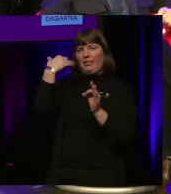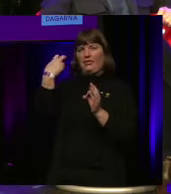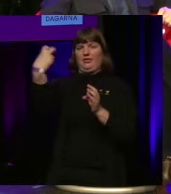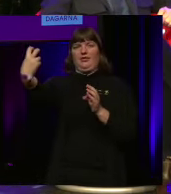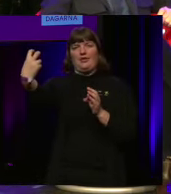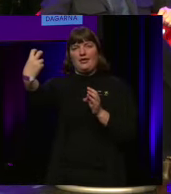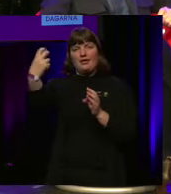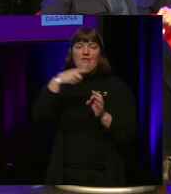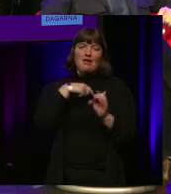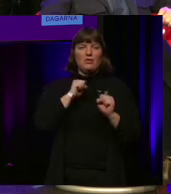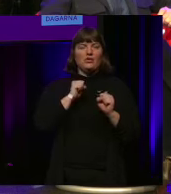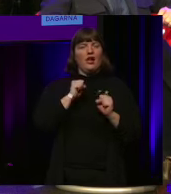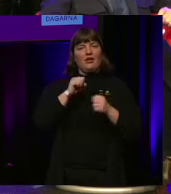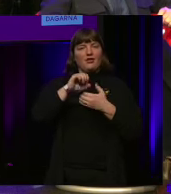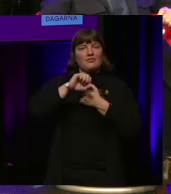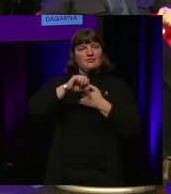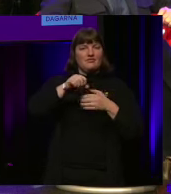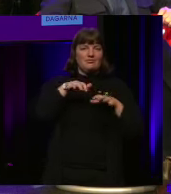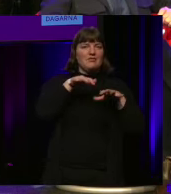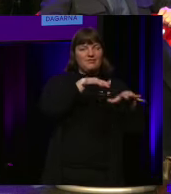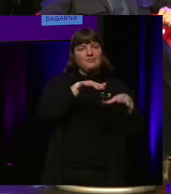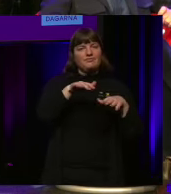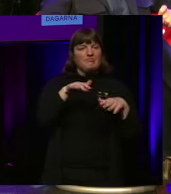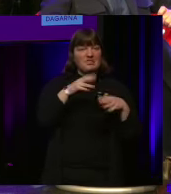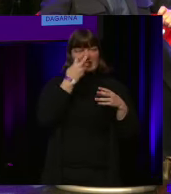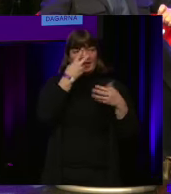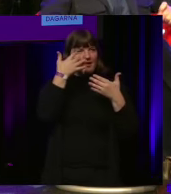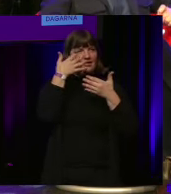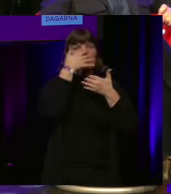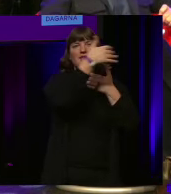play offense, and we have to kind of look ahead and keep our